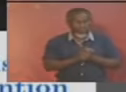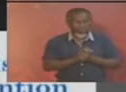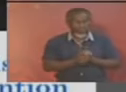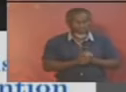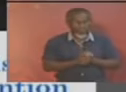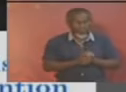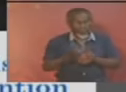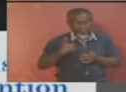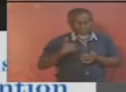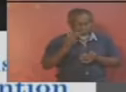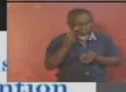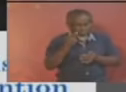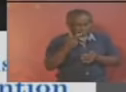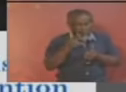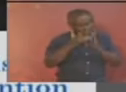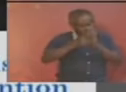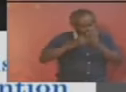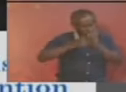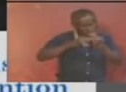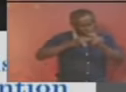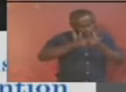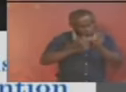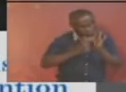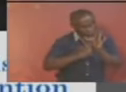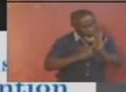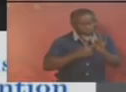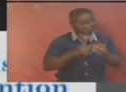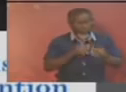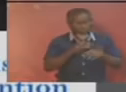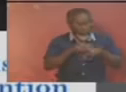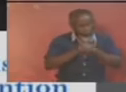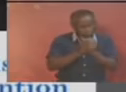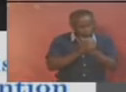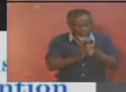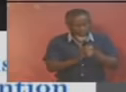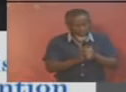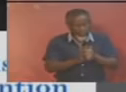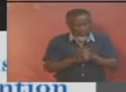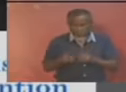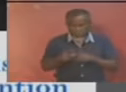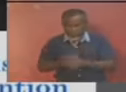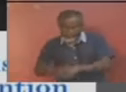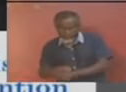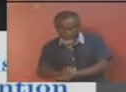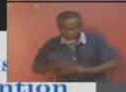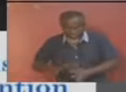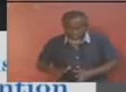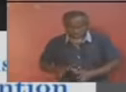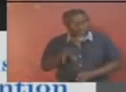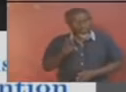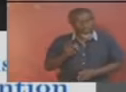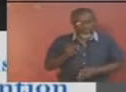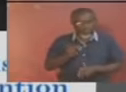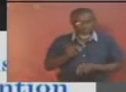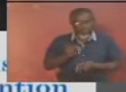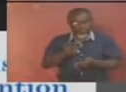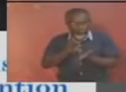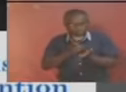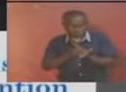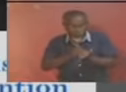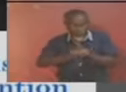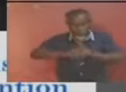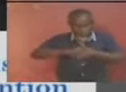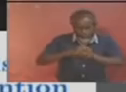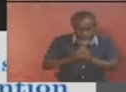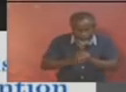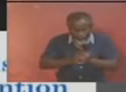your hands. It's not a simple thing of just washing your hands. You need to use your soap and you need to use your sanitizer